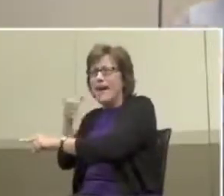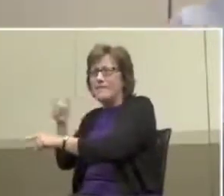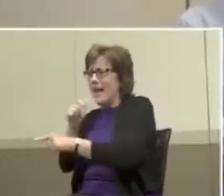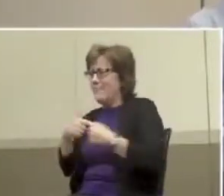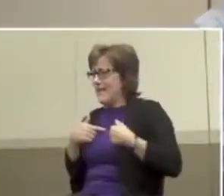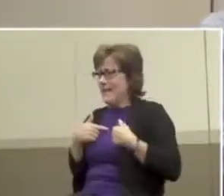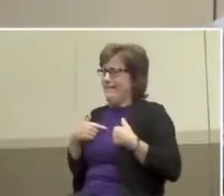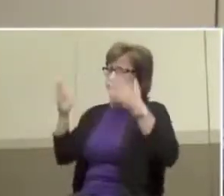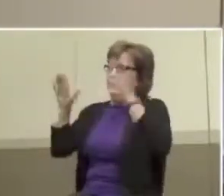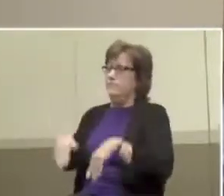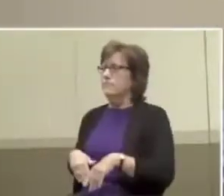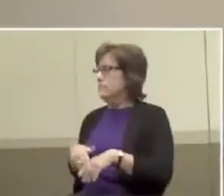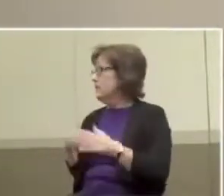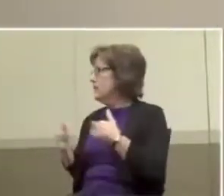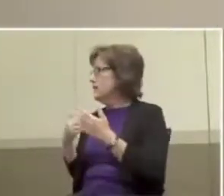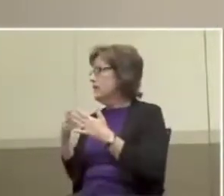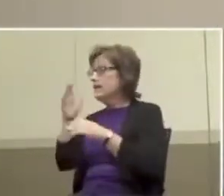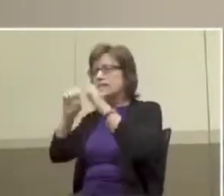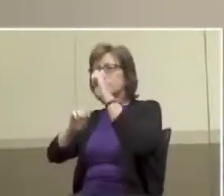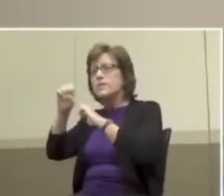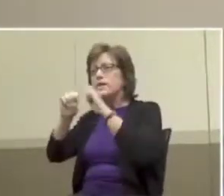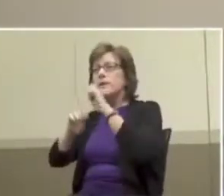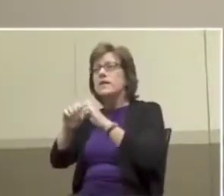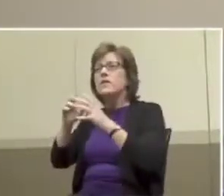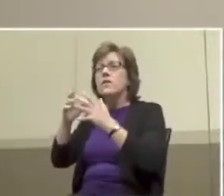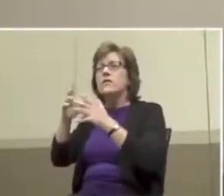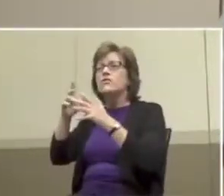Experimental drug use. Developmentally normal.